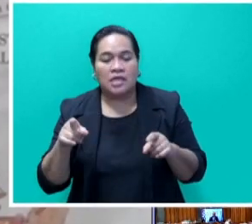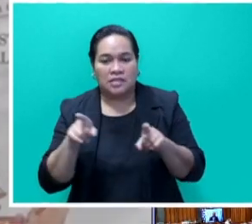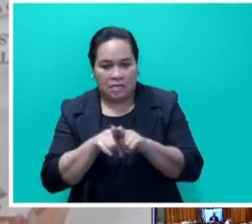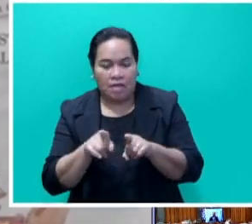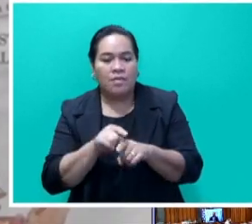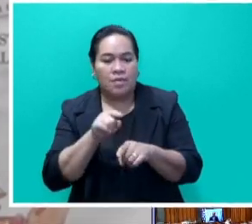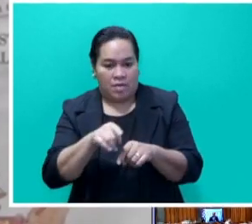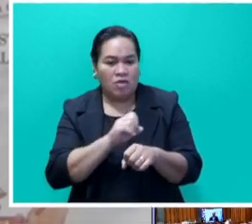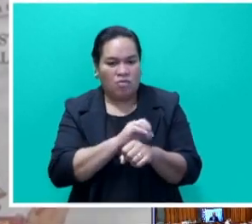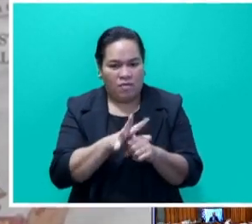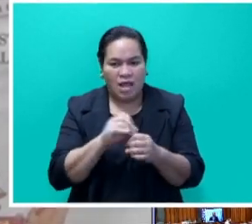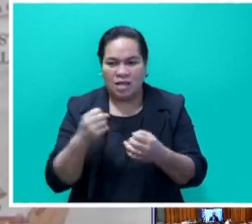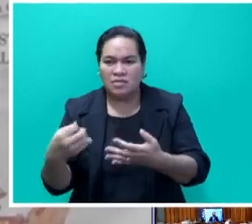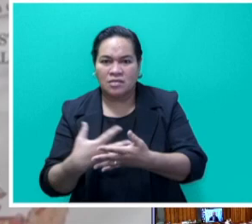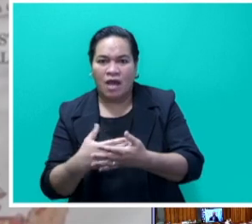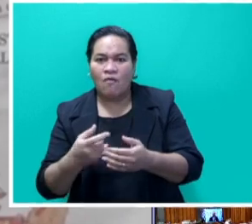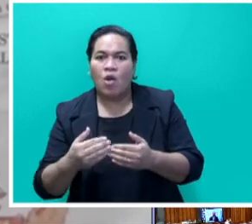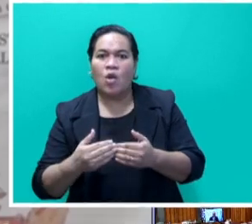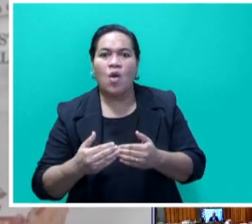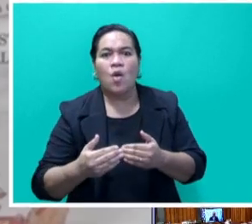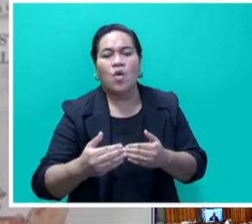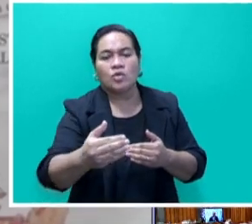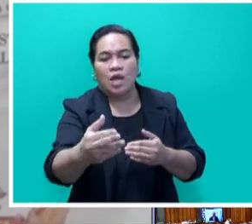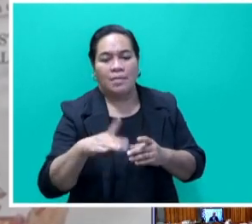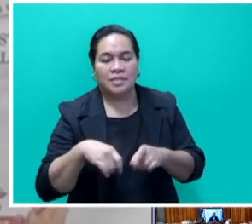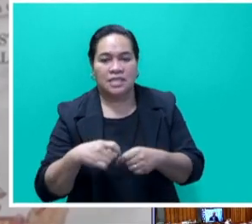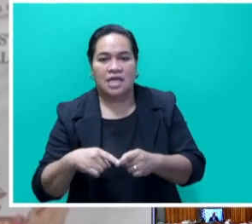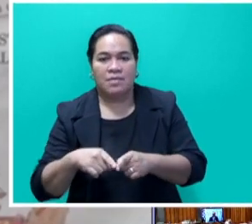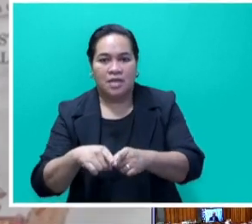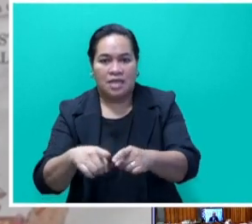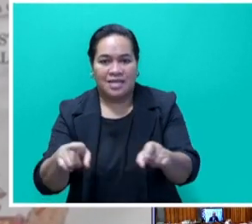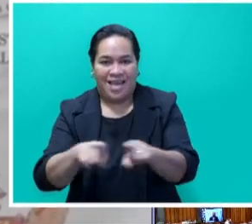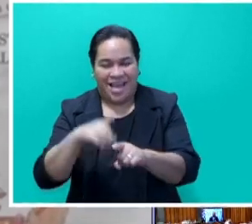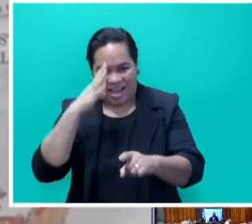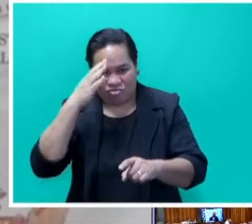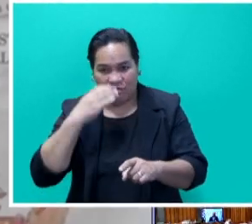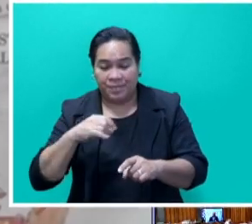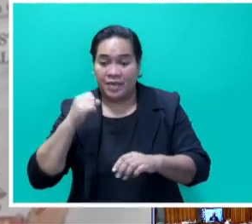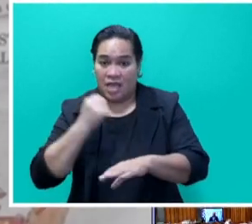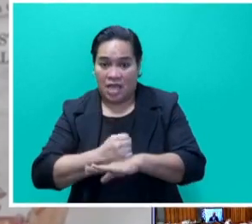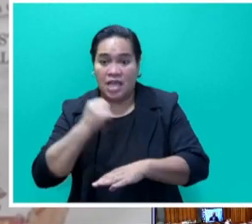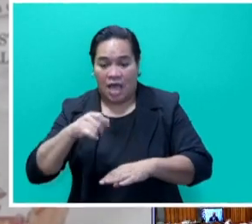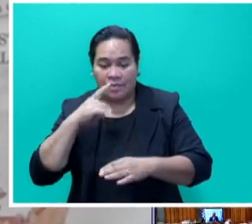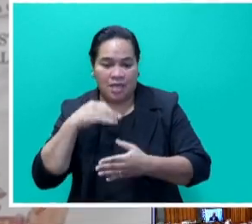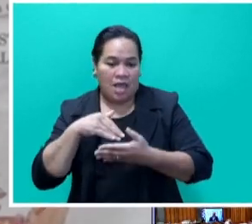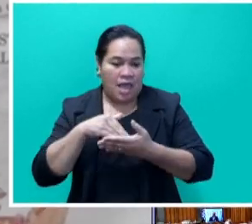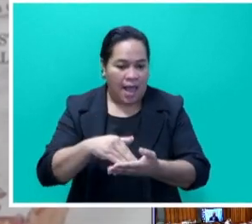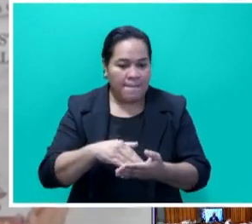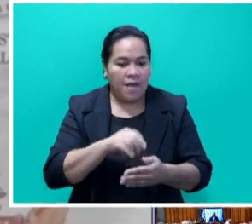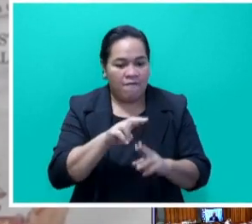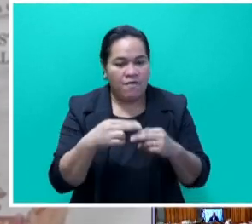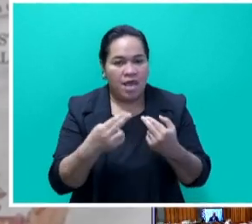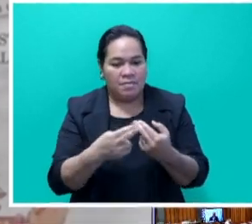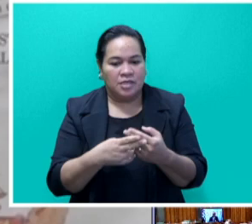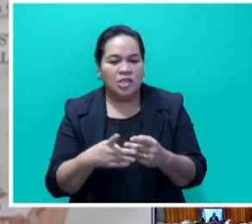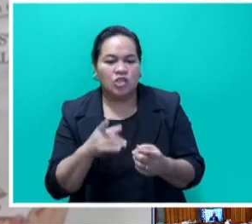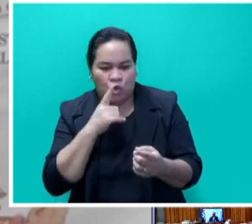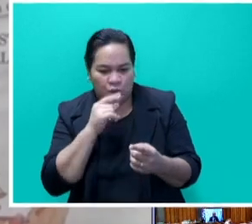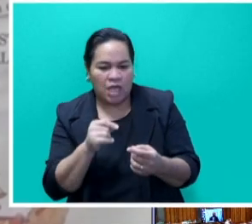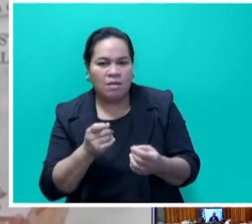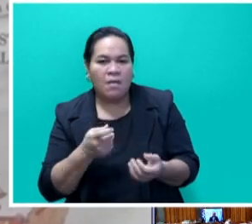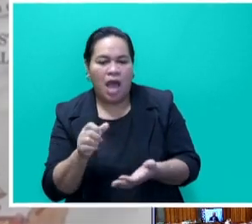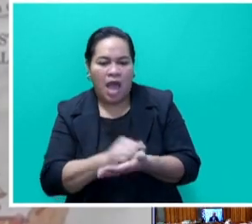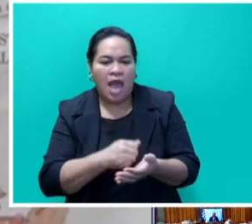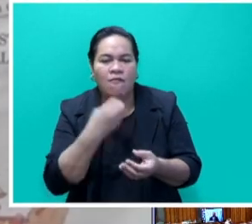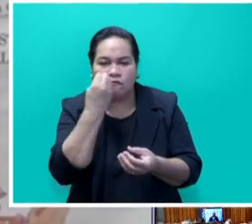of COVID on our long-term sustainability as a country. Government is helping families meet basic needs like food items,